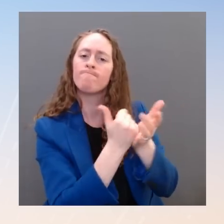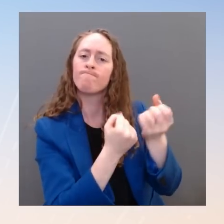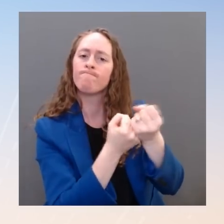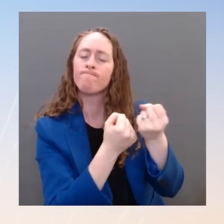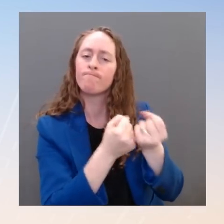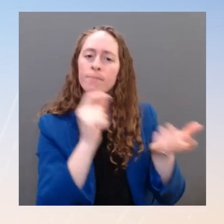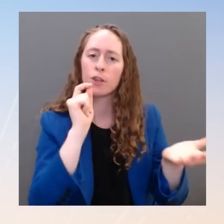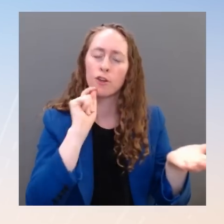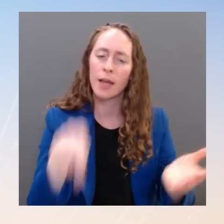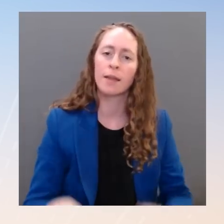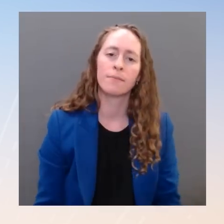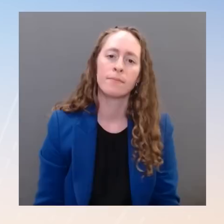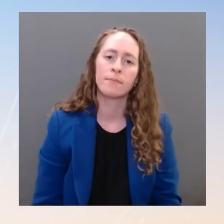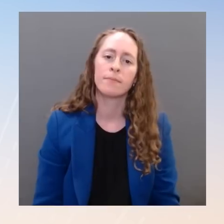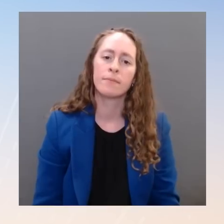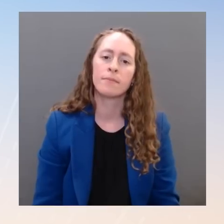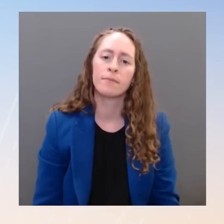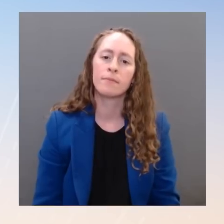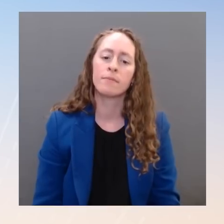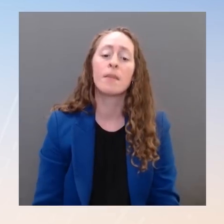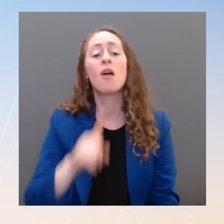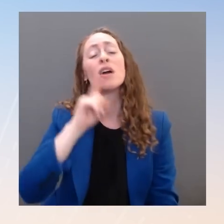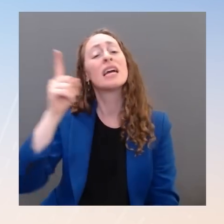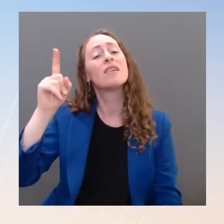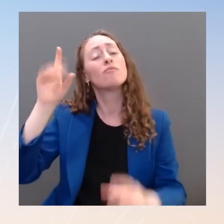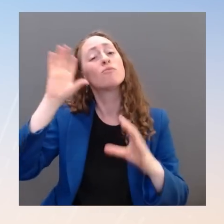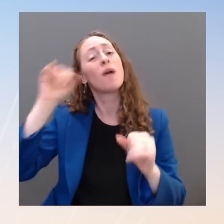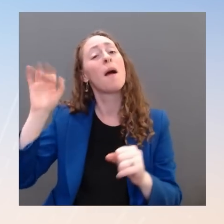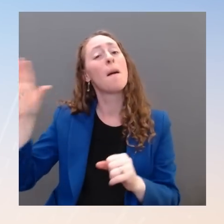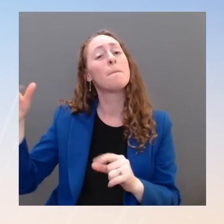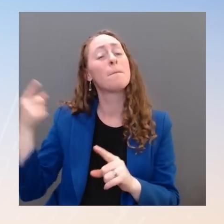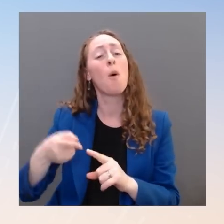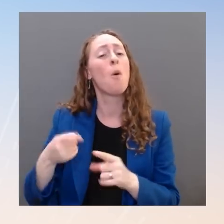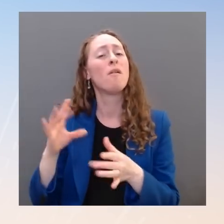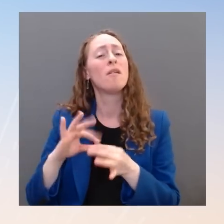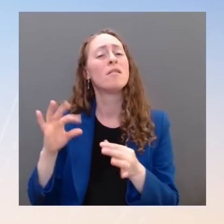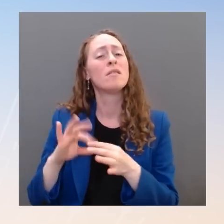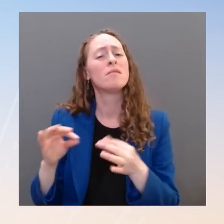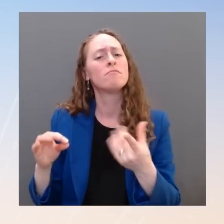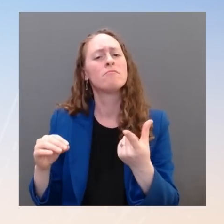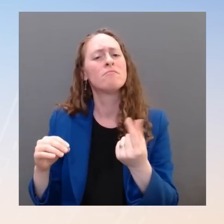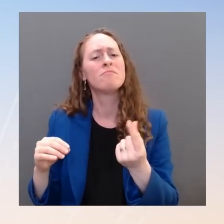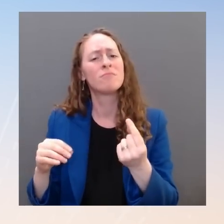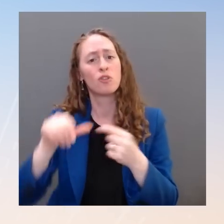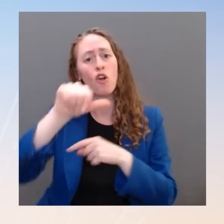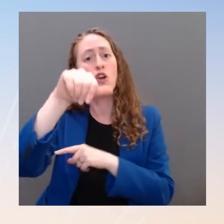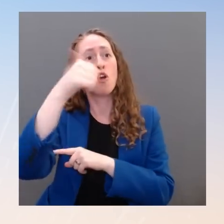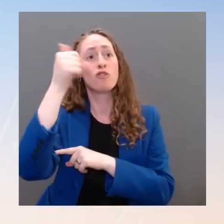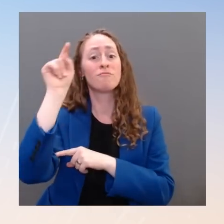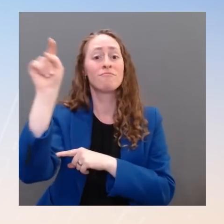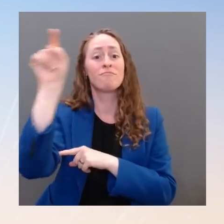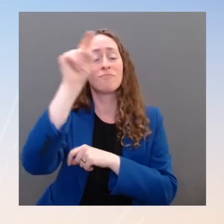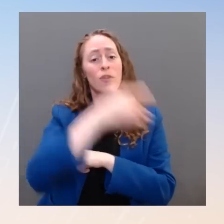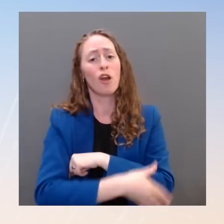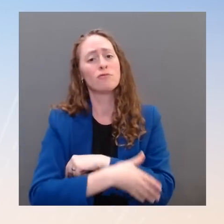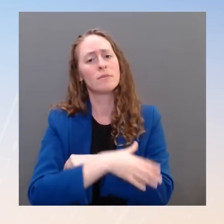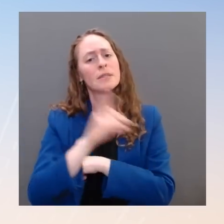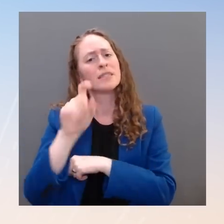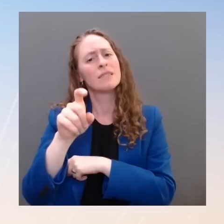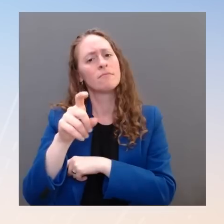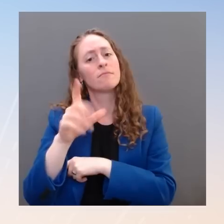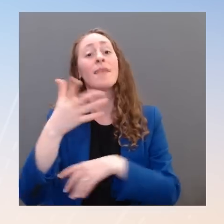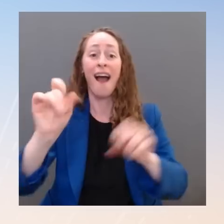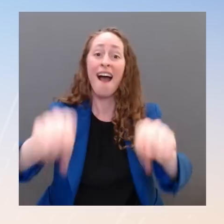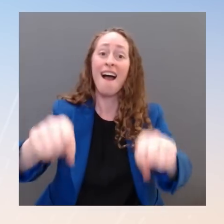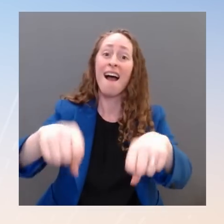message about the need for every country to remain committed to this sustained and long-term effort to support the Ukrainians. But he's